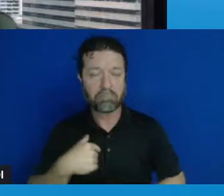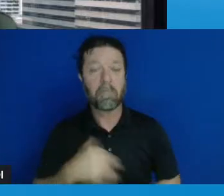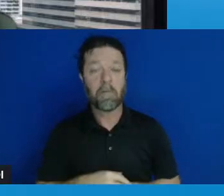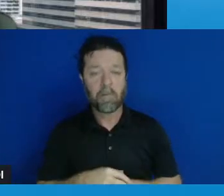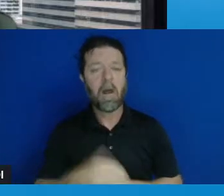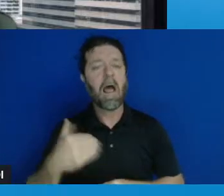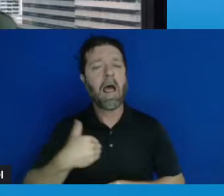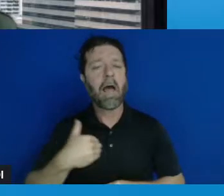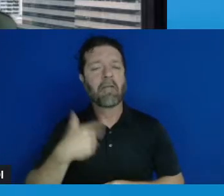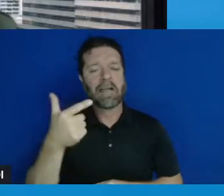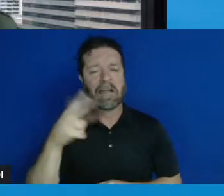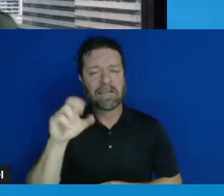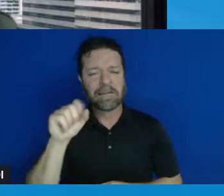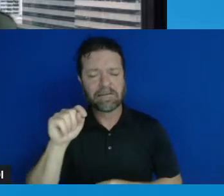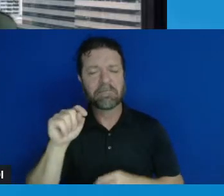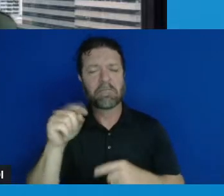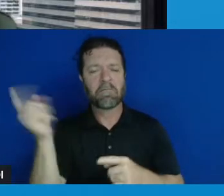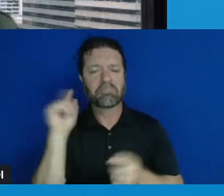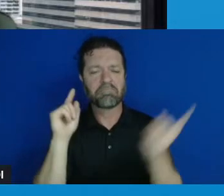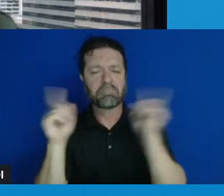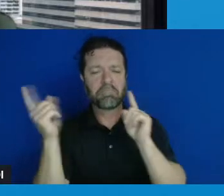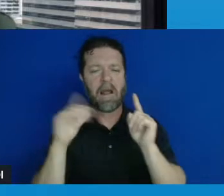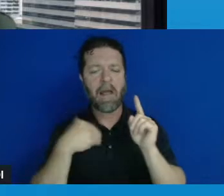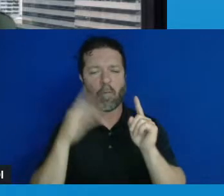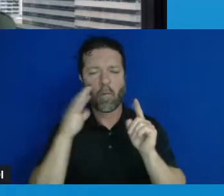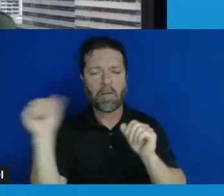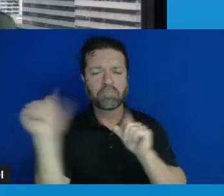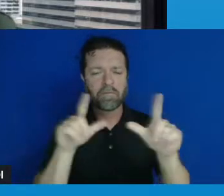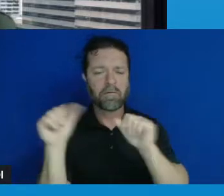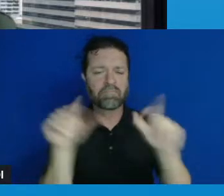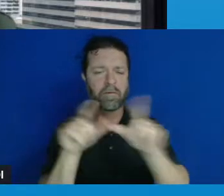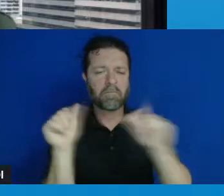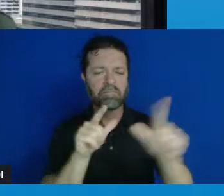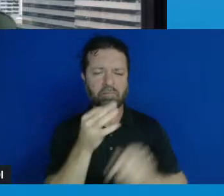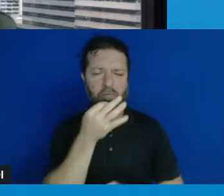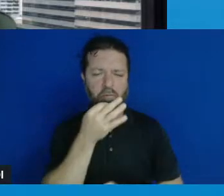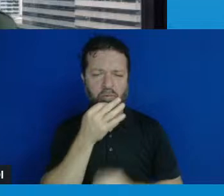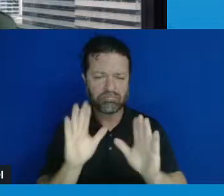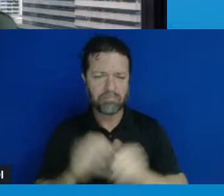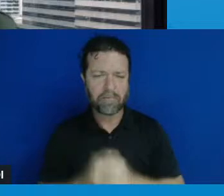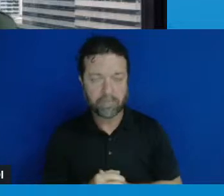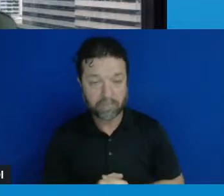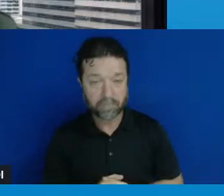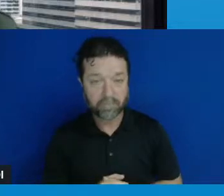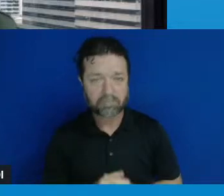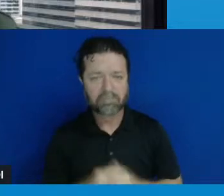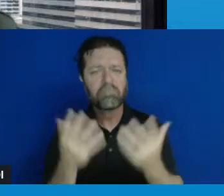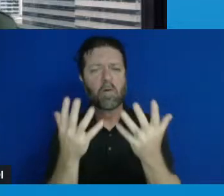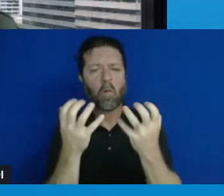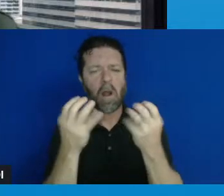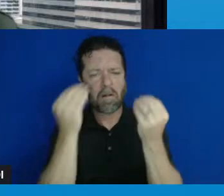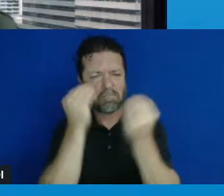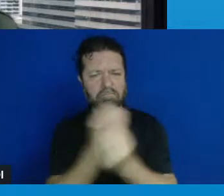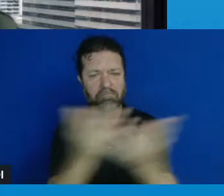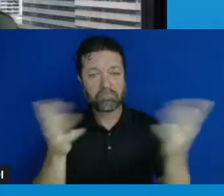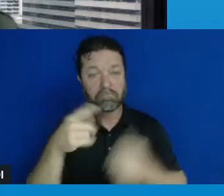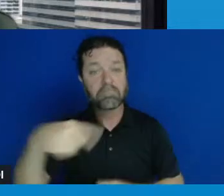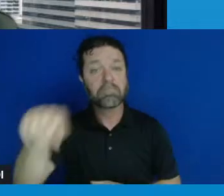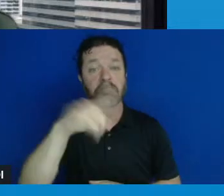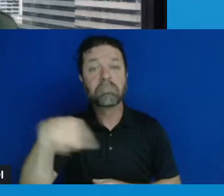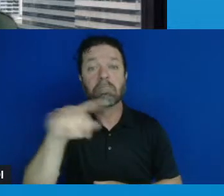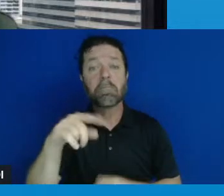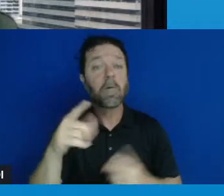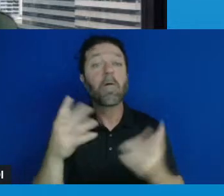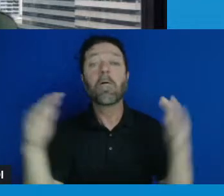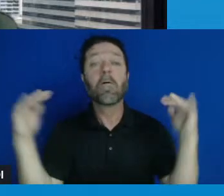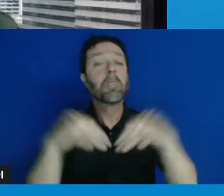just a second. But before we do that, just wanted to let you all know in the audience that the purpose of this